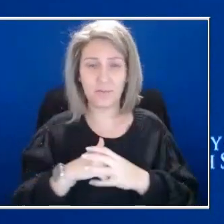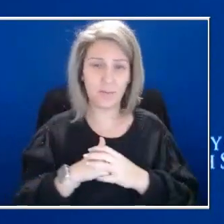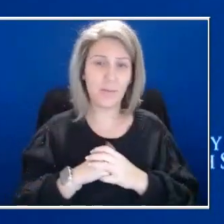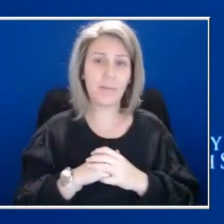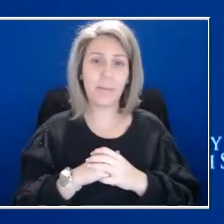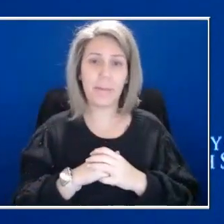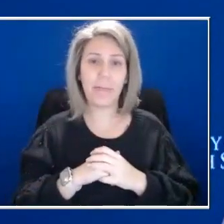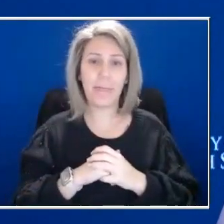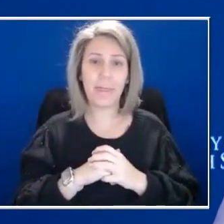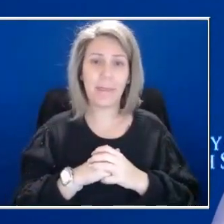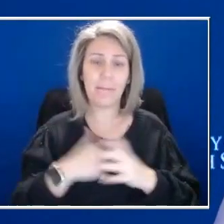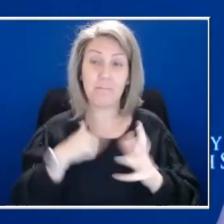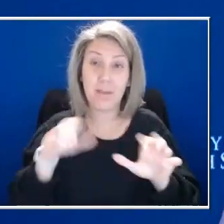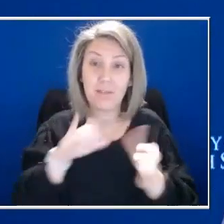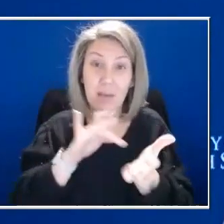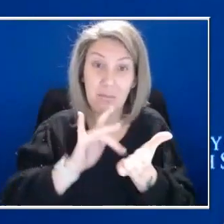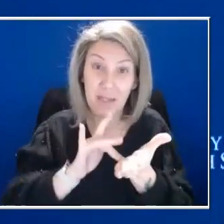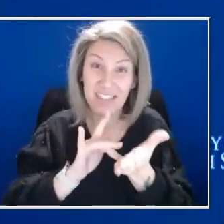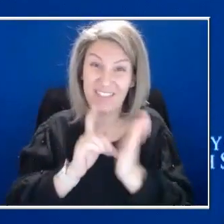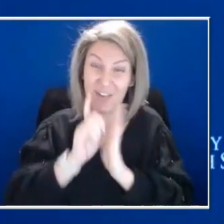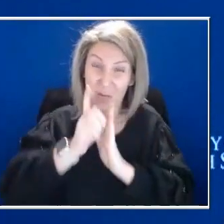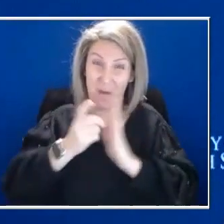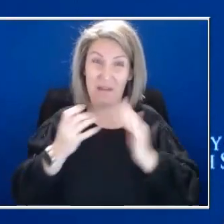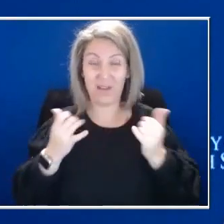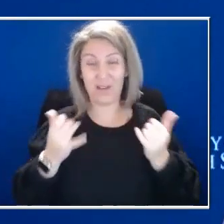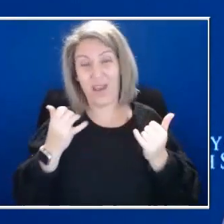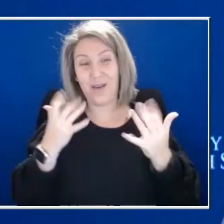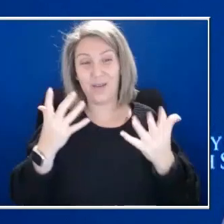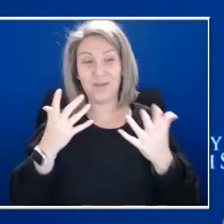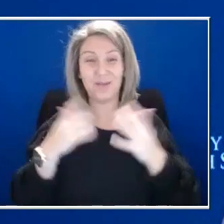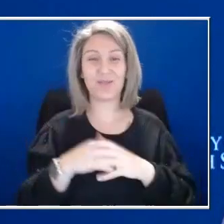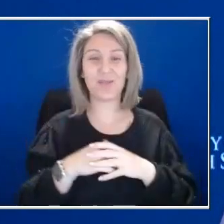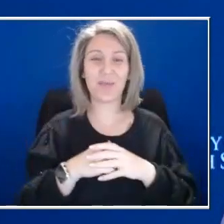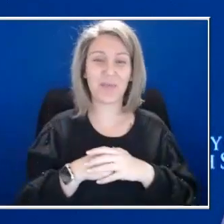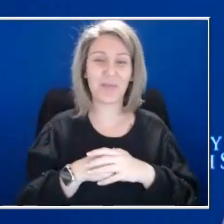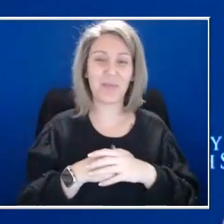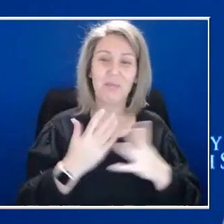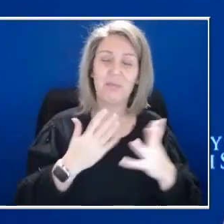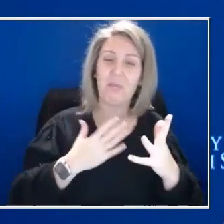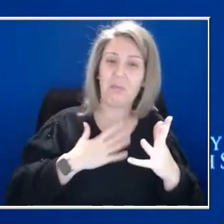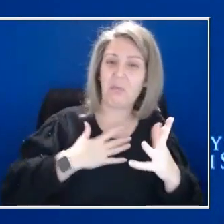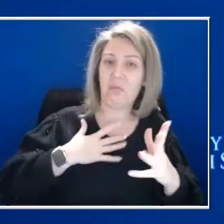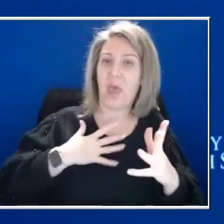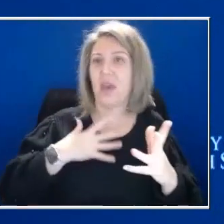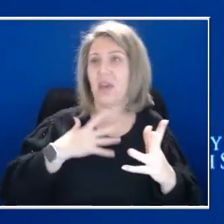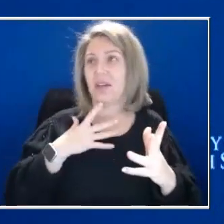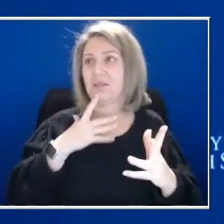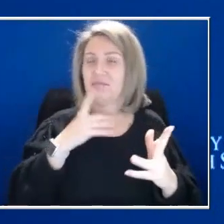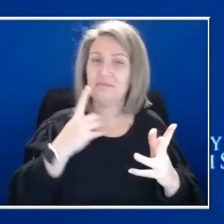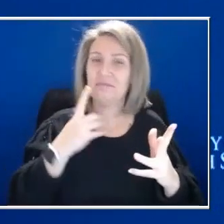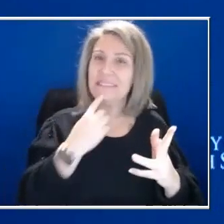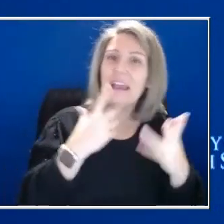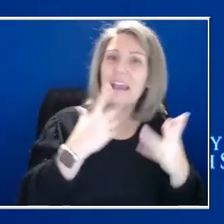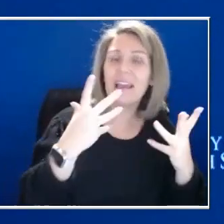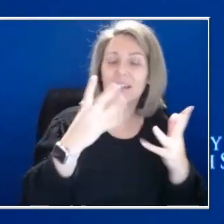I've done medicine for a while now, and so one of my mantras is always to keep an open mind and explore